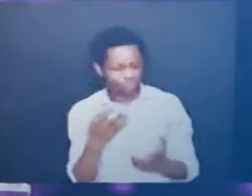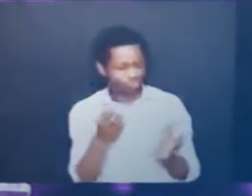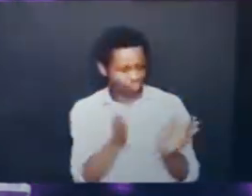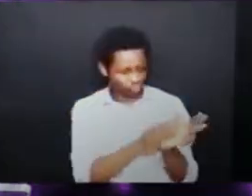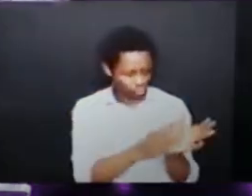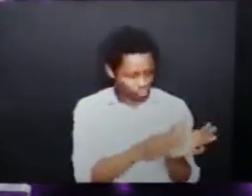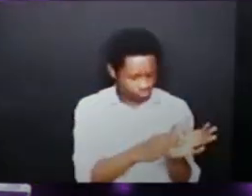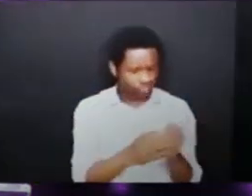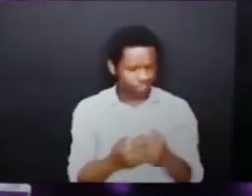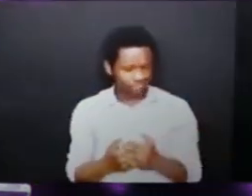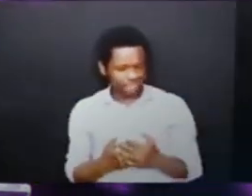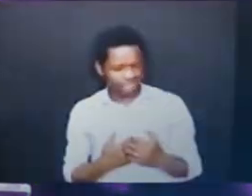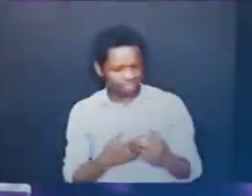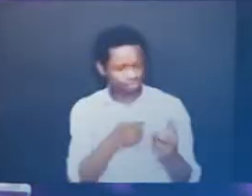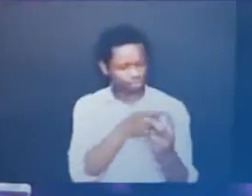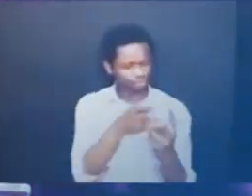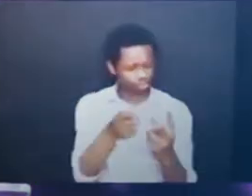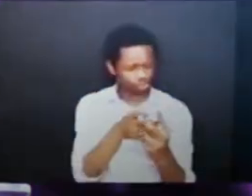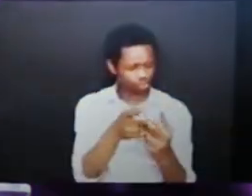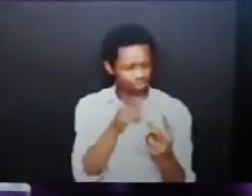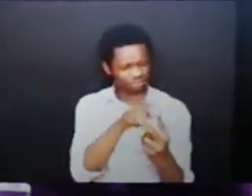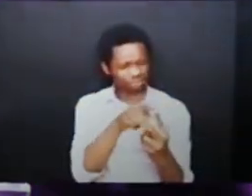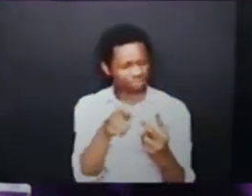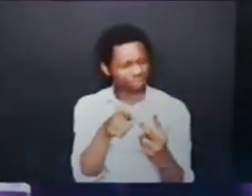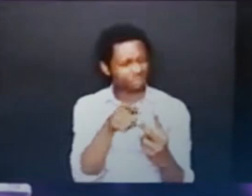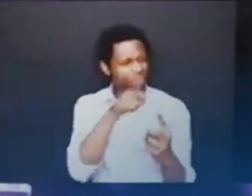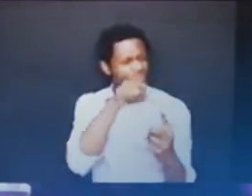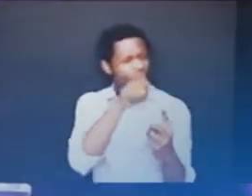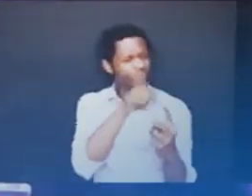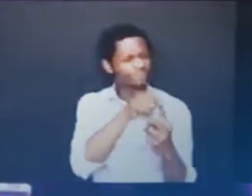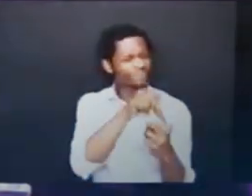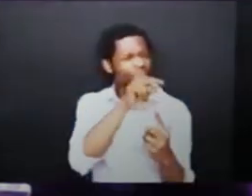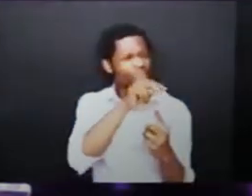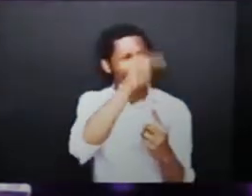a small town in the northern region.